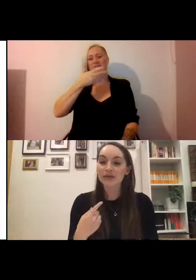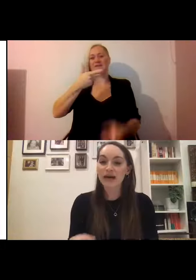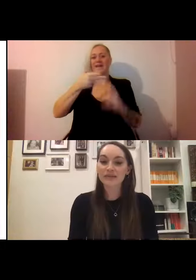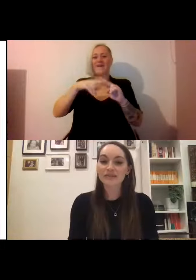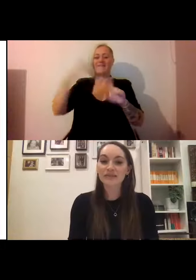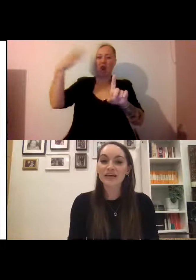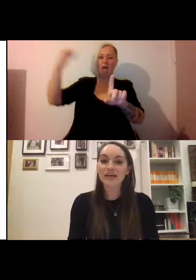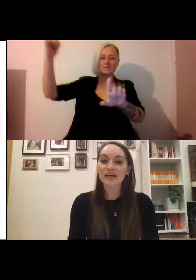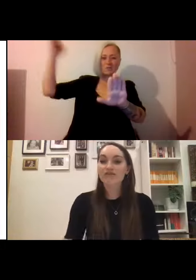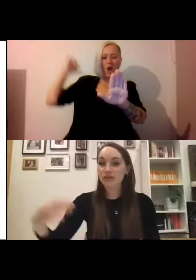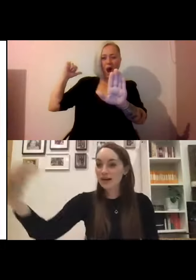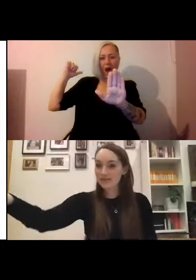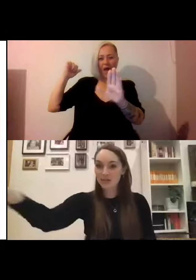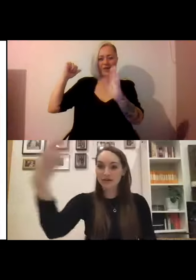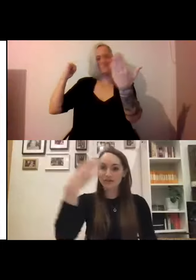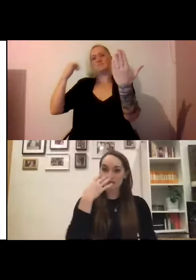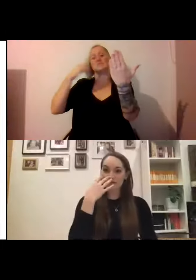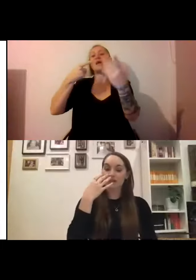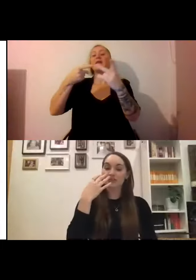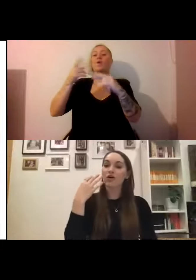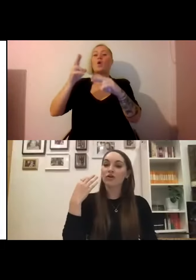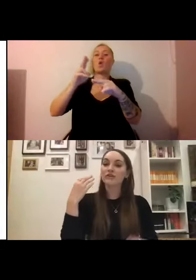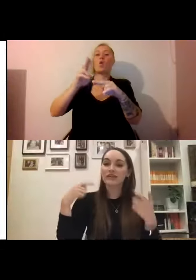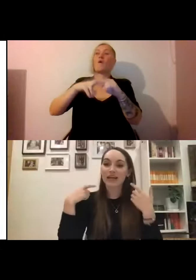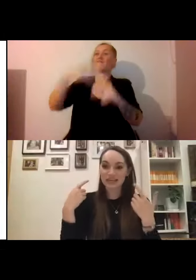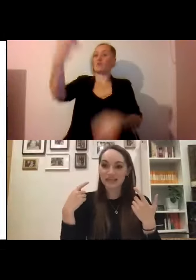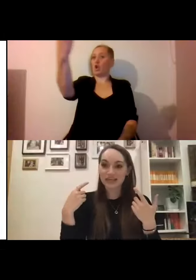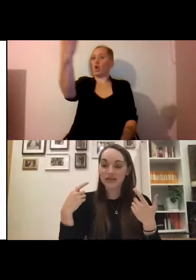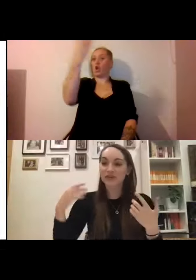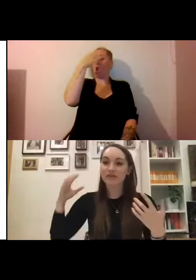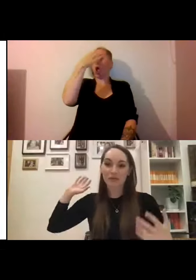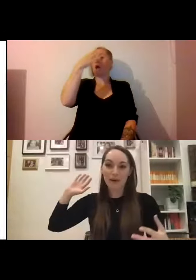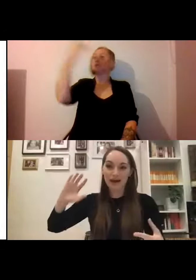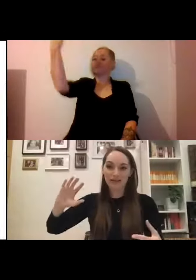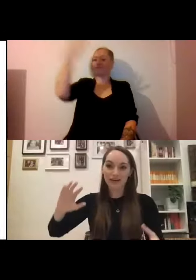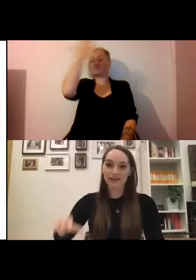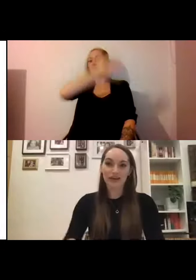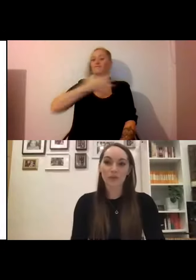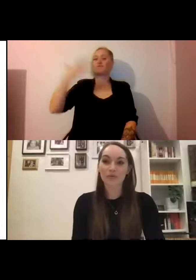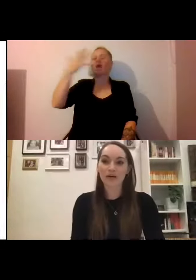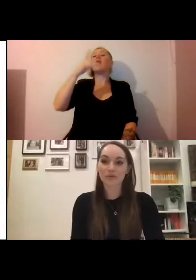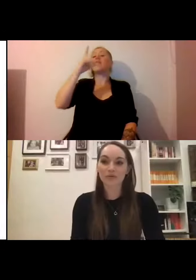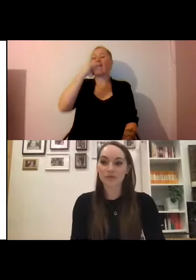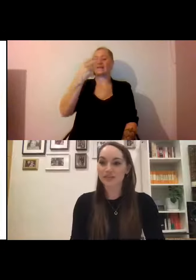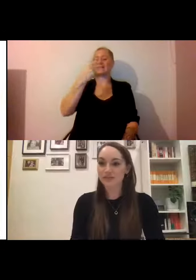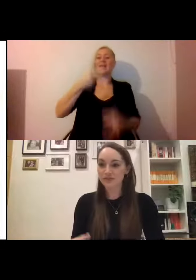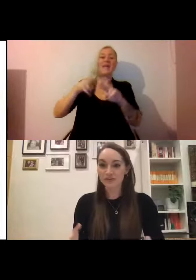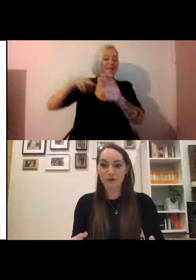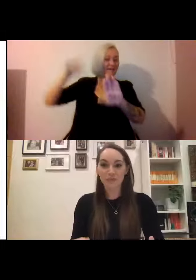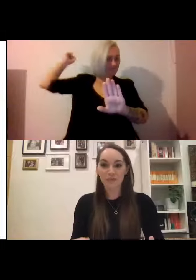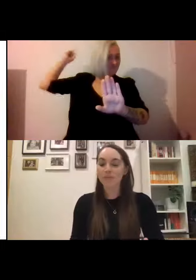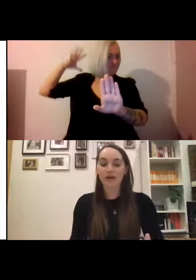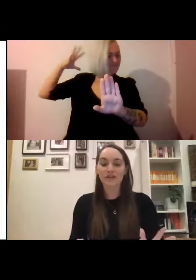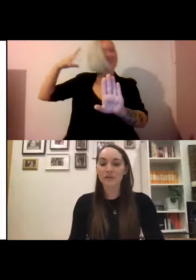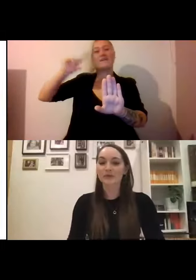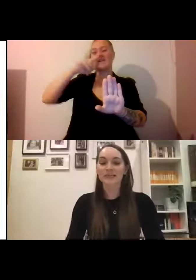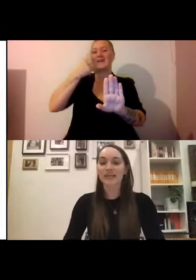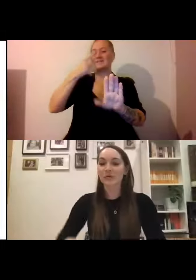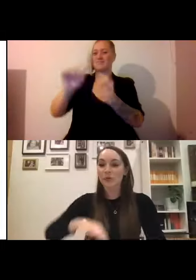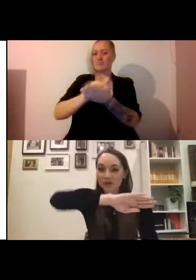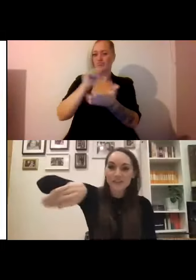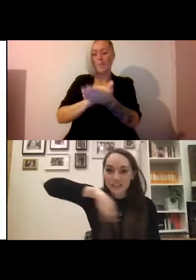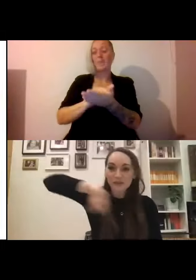lip patterns. If the light is coming front on, then they can see you. If you're backlit, they won't be able to read you. So my grandparents, when I